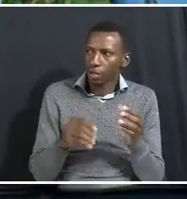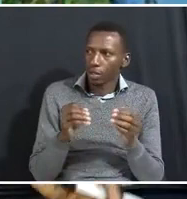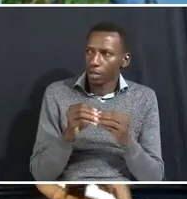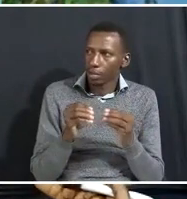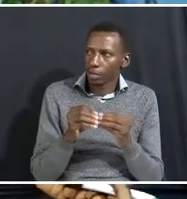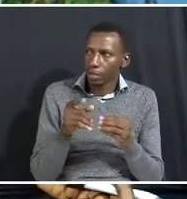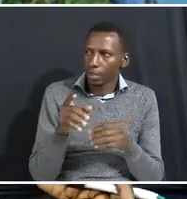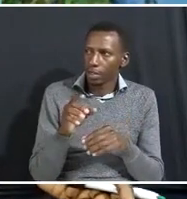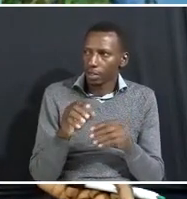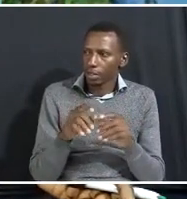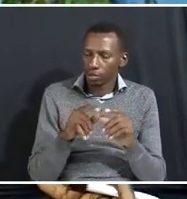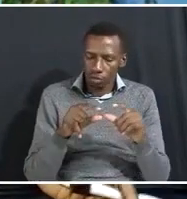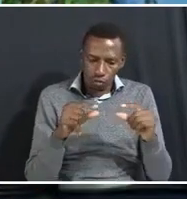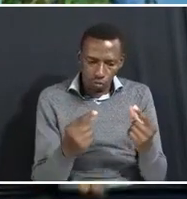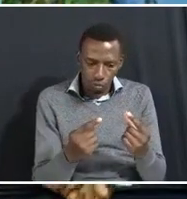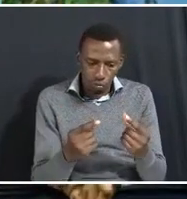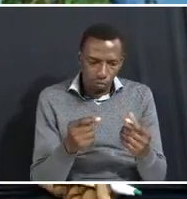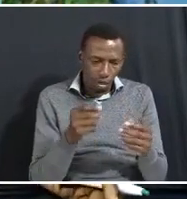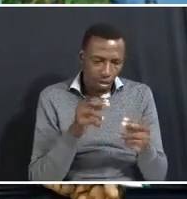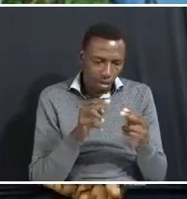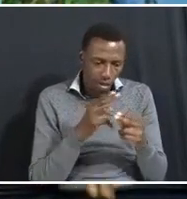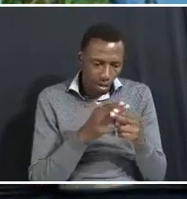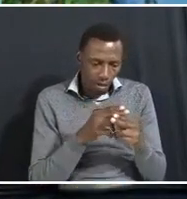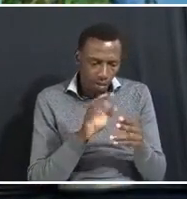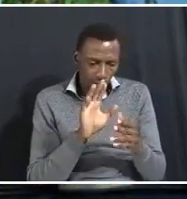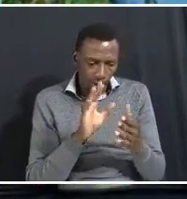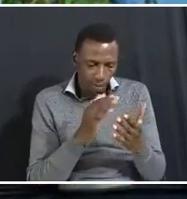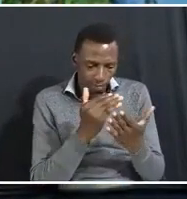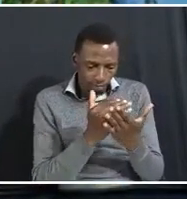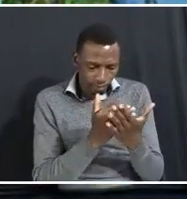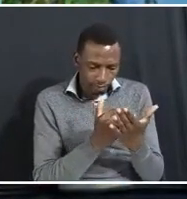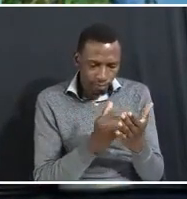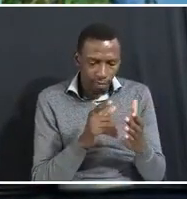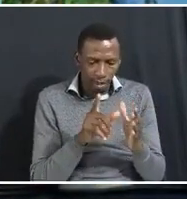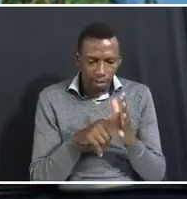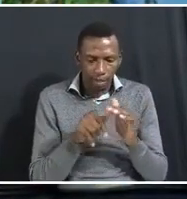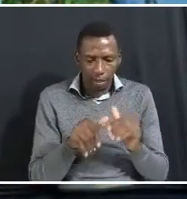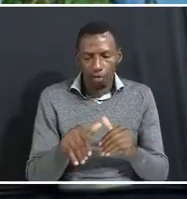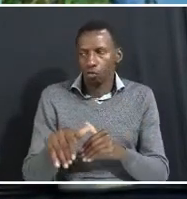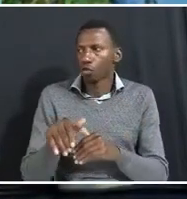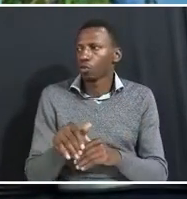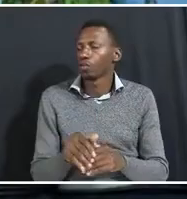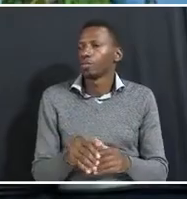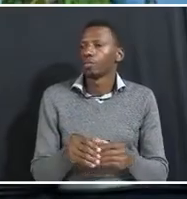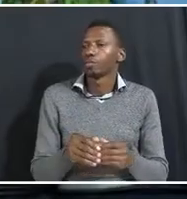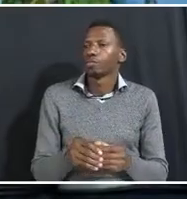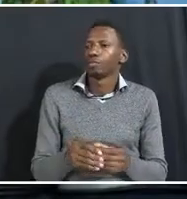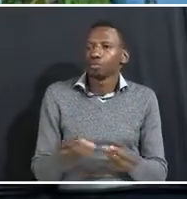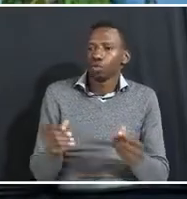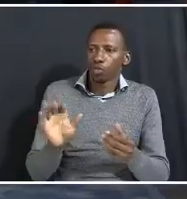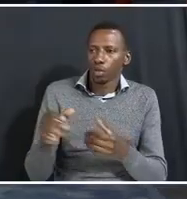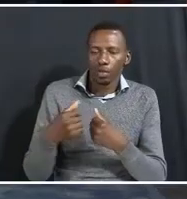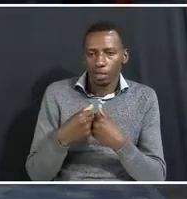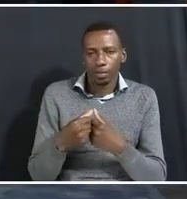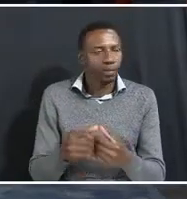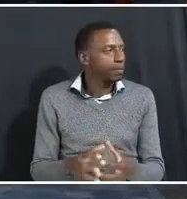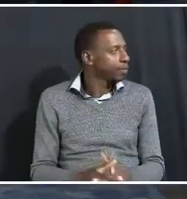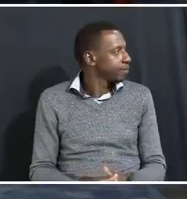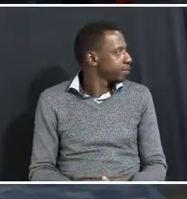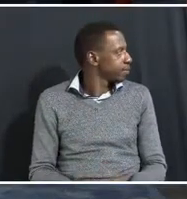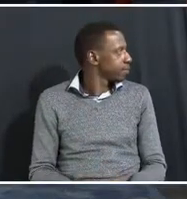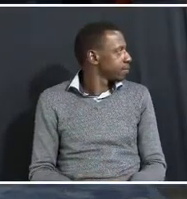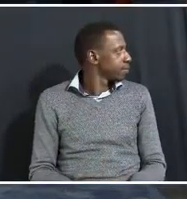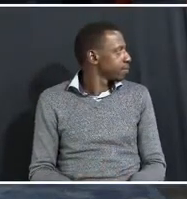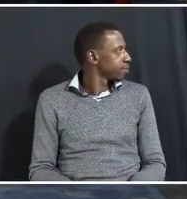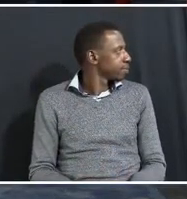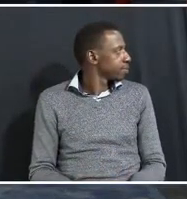and then that team takes their contacts, and from there we are able to track them and meet their needs. Thank you. Thank you very much, Sister